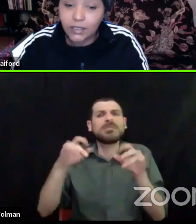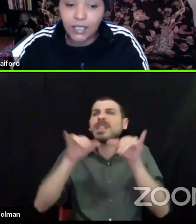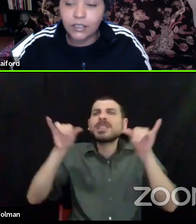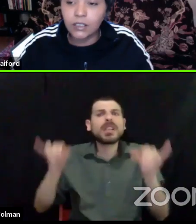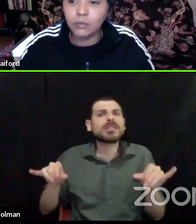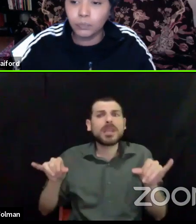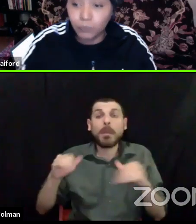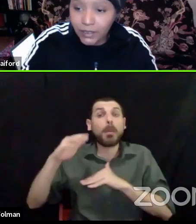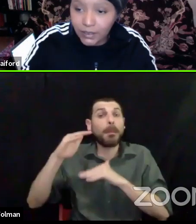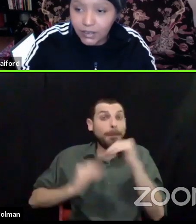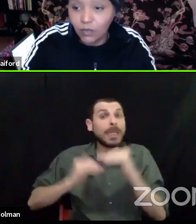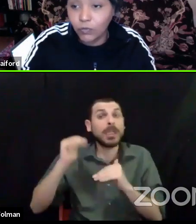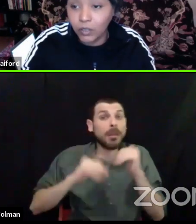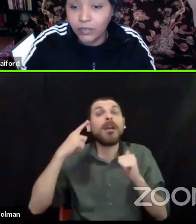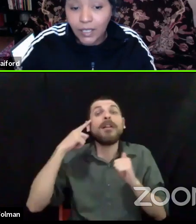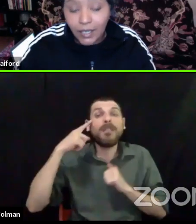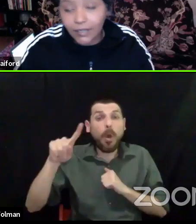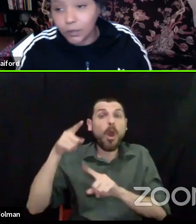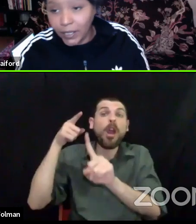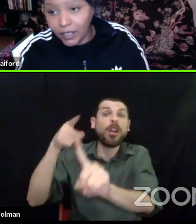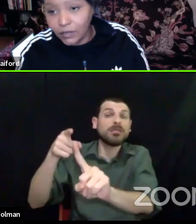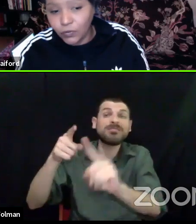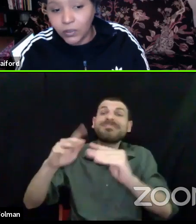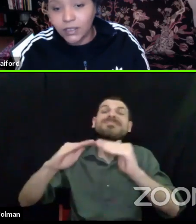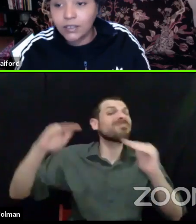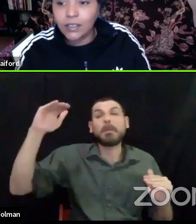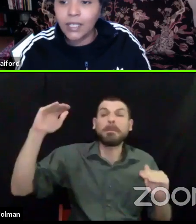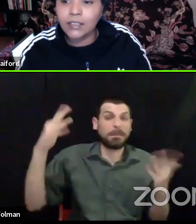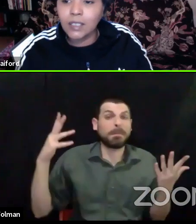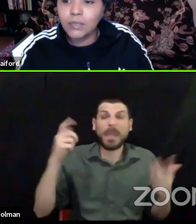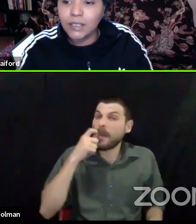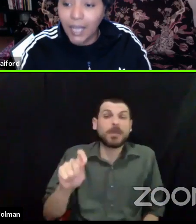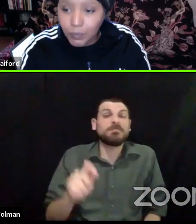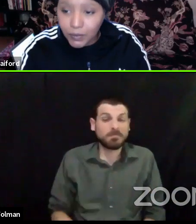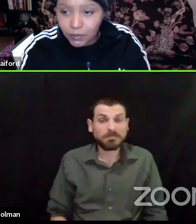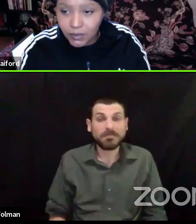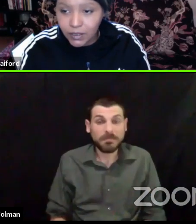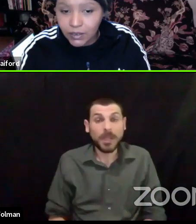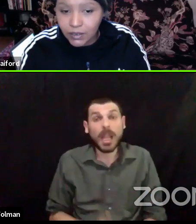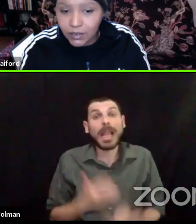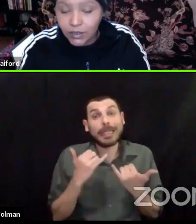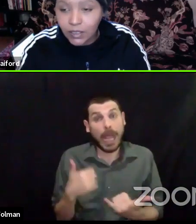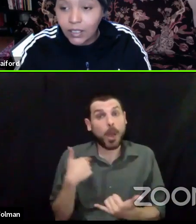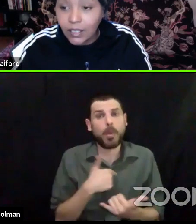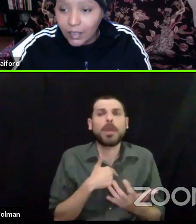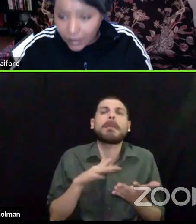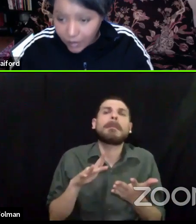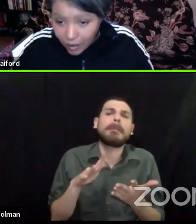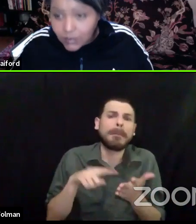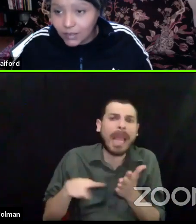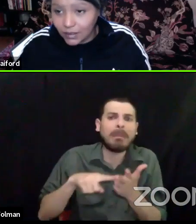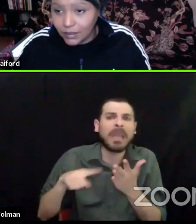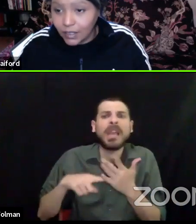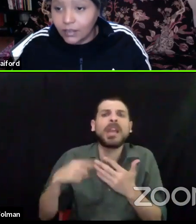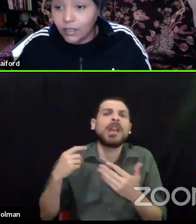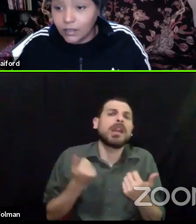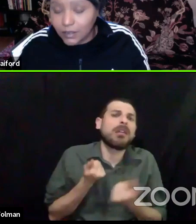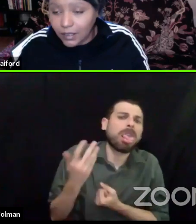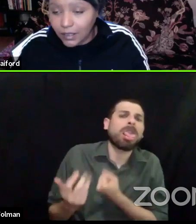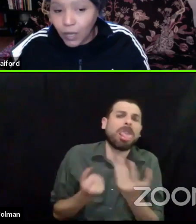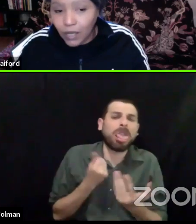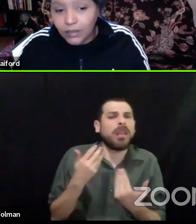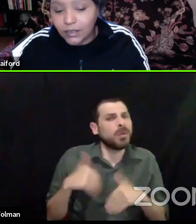policy. Like, you're bringing something forth and you're paying for it so that something happens because of it. In our city and in